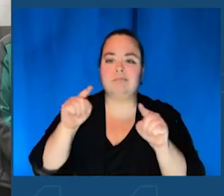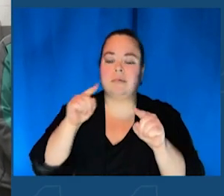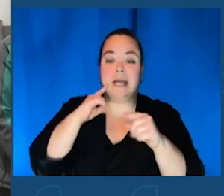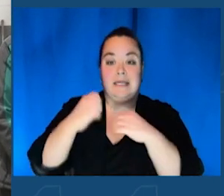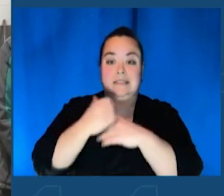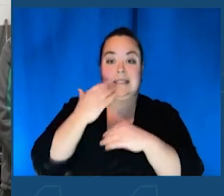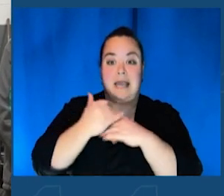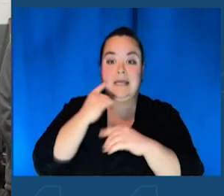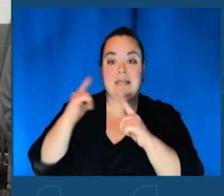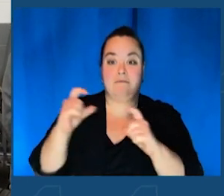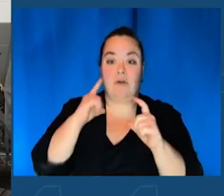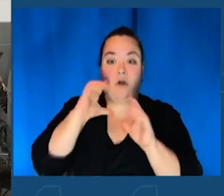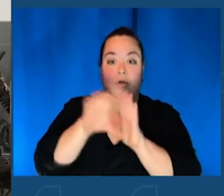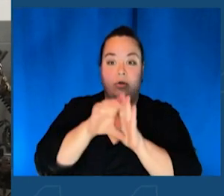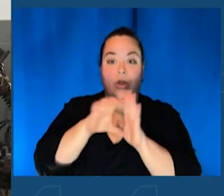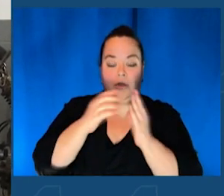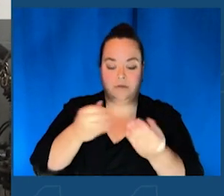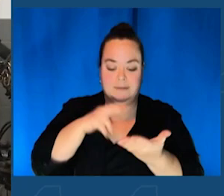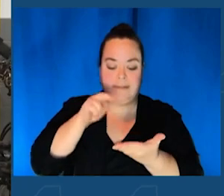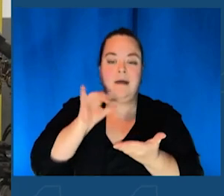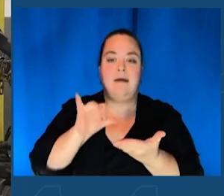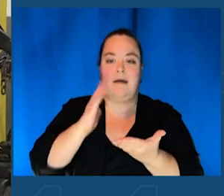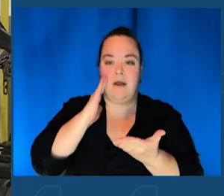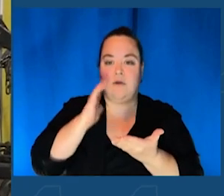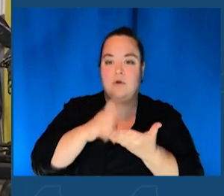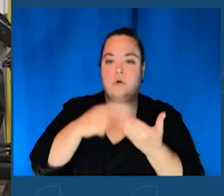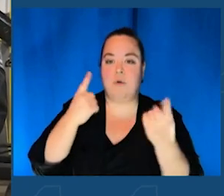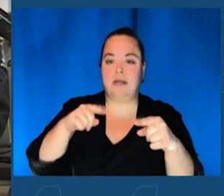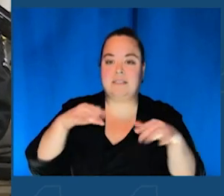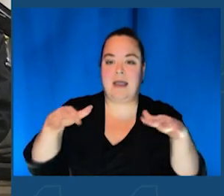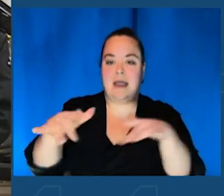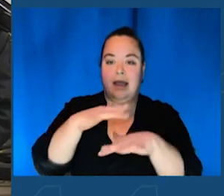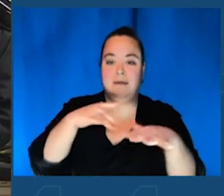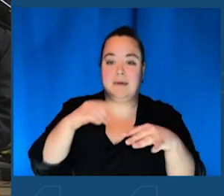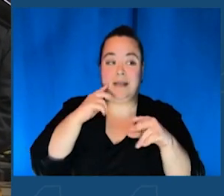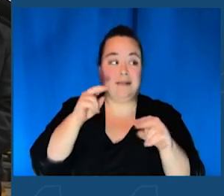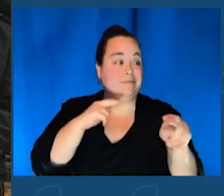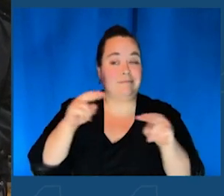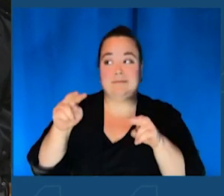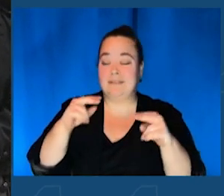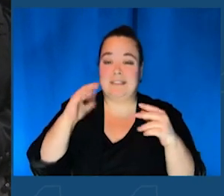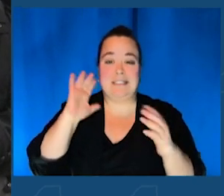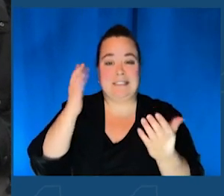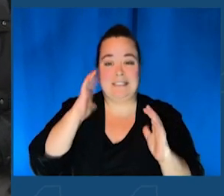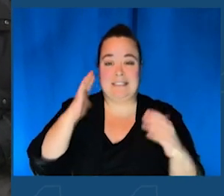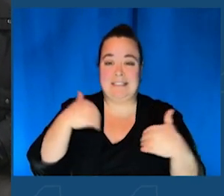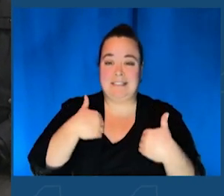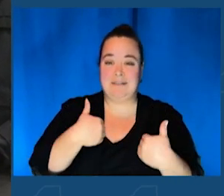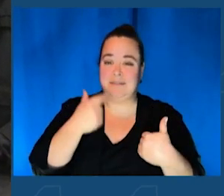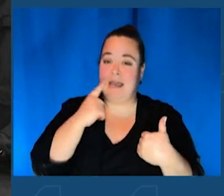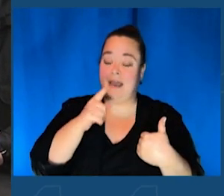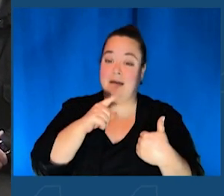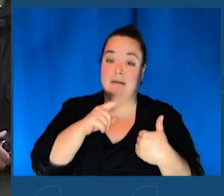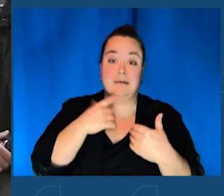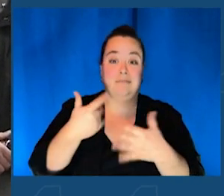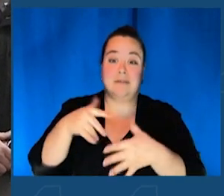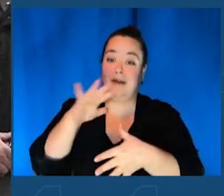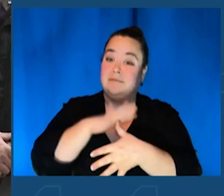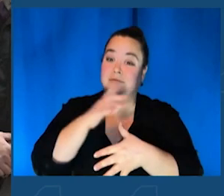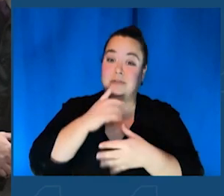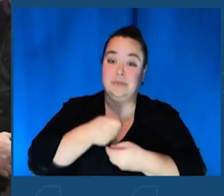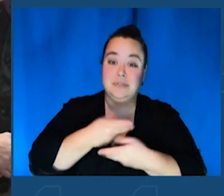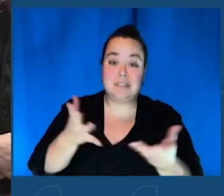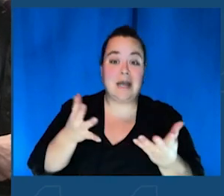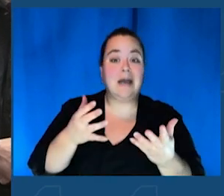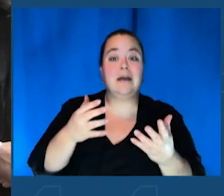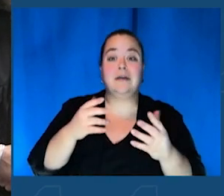me know what's happening on the ground. So I want to thank him. Everybody looks a little tired, but that's okay. No one can be more tired than our crews here. I want to give a shout